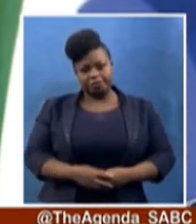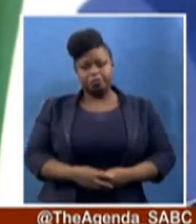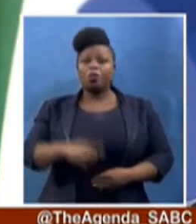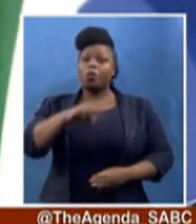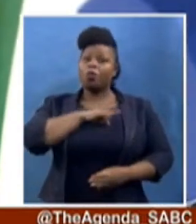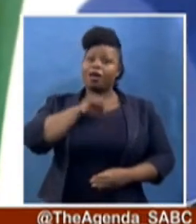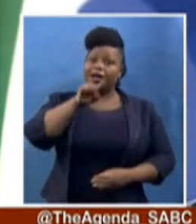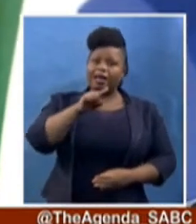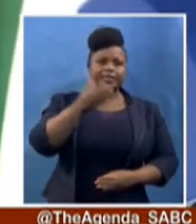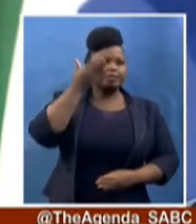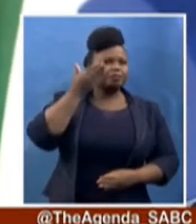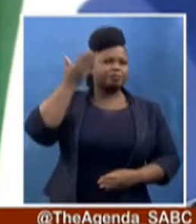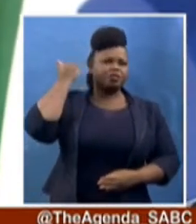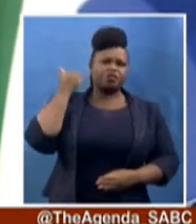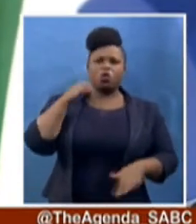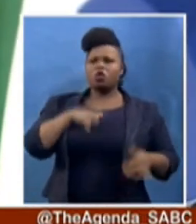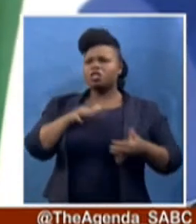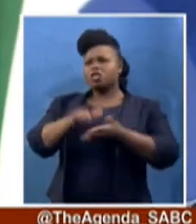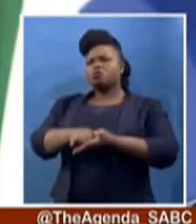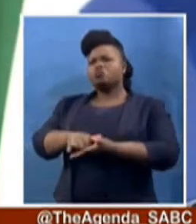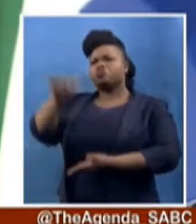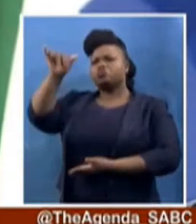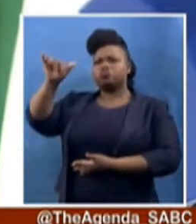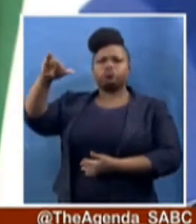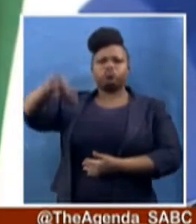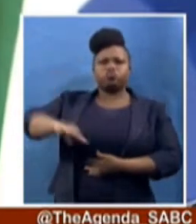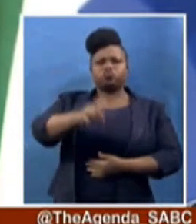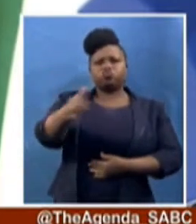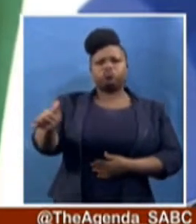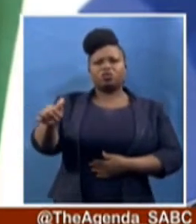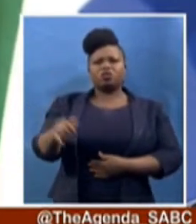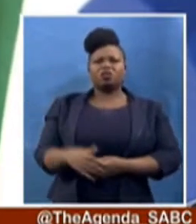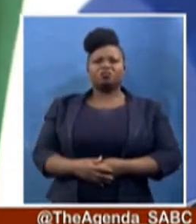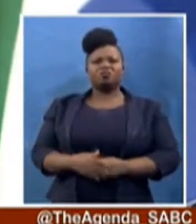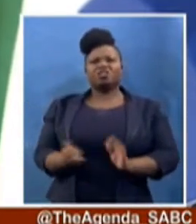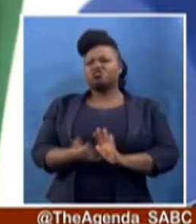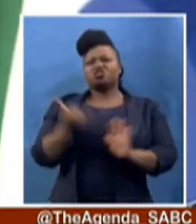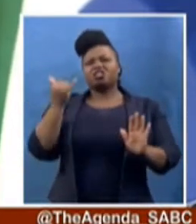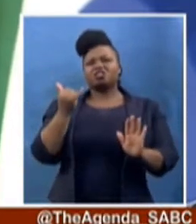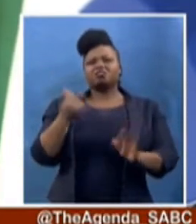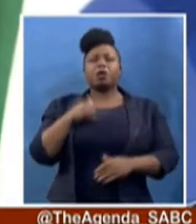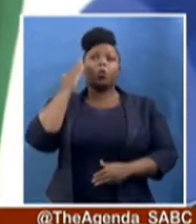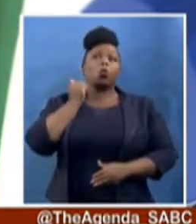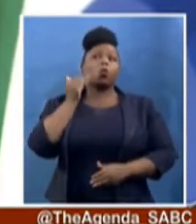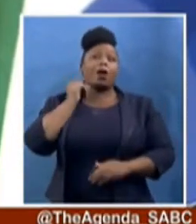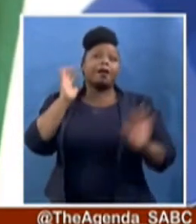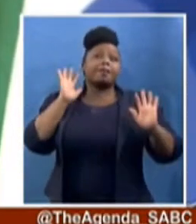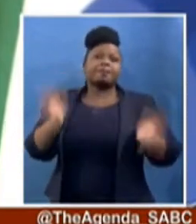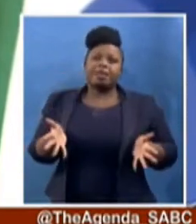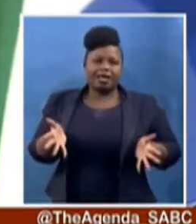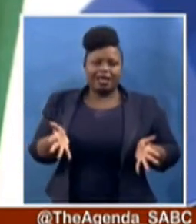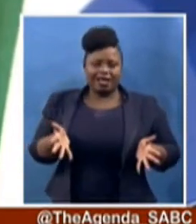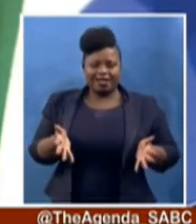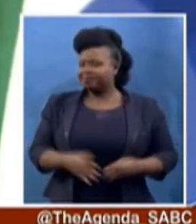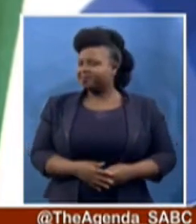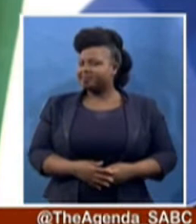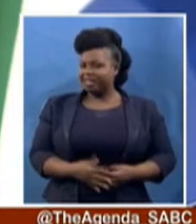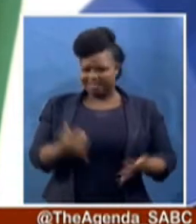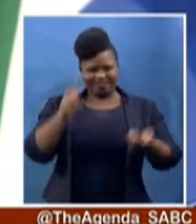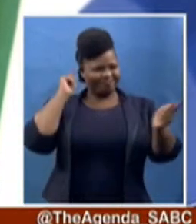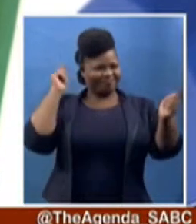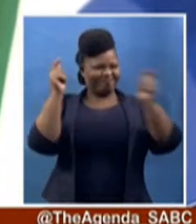flown just by white people. Today, there are black young soldiers